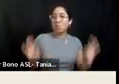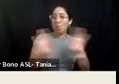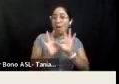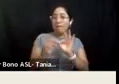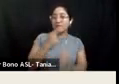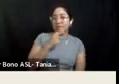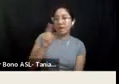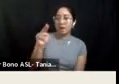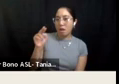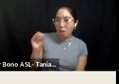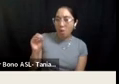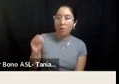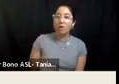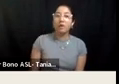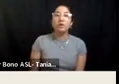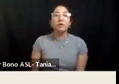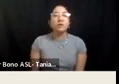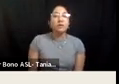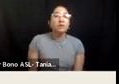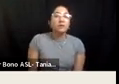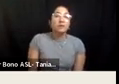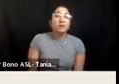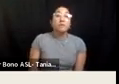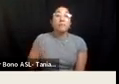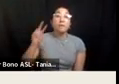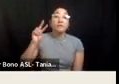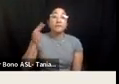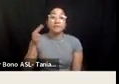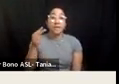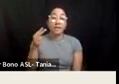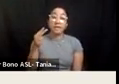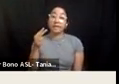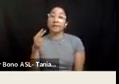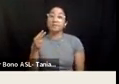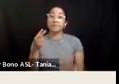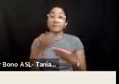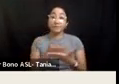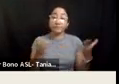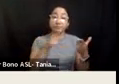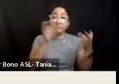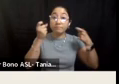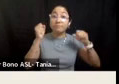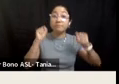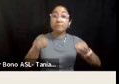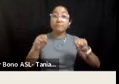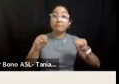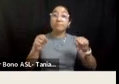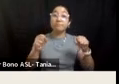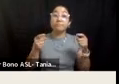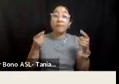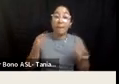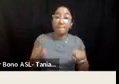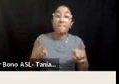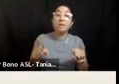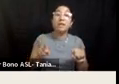thing is the best plays happen around special events. That can happen, that's true. But as I've talked about, you don't need a wedding, a funeral, or